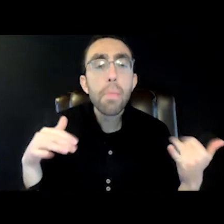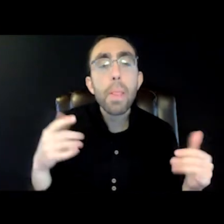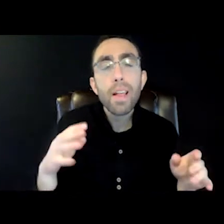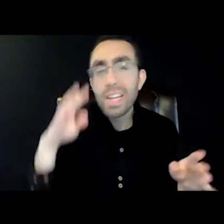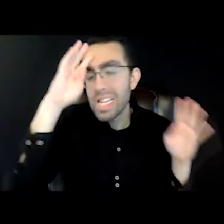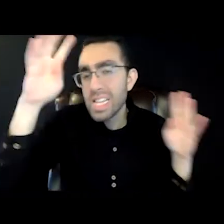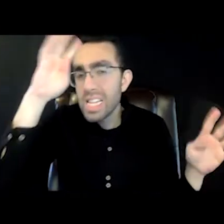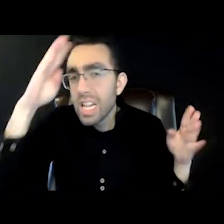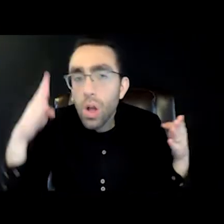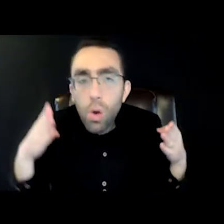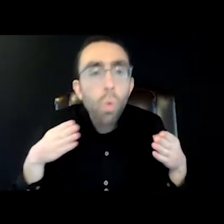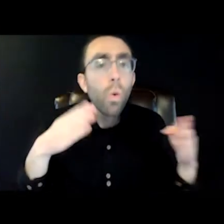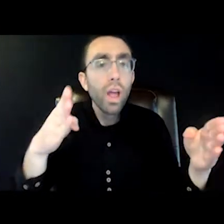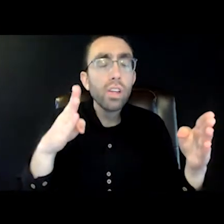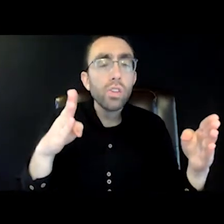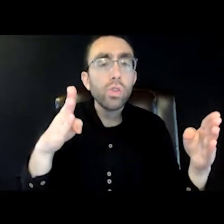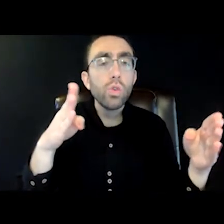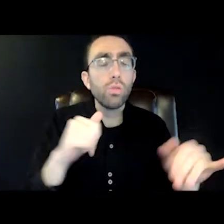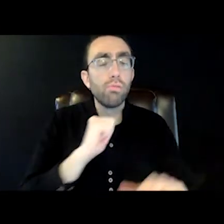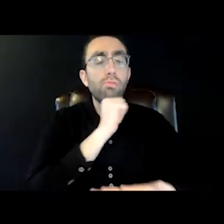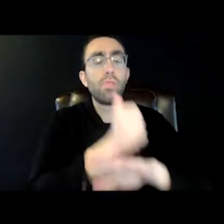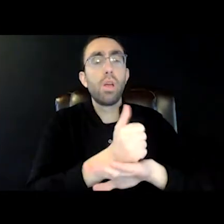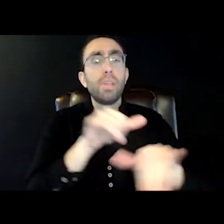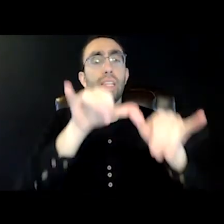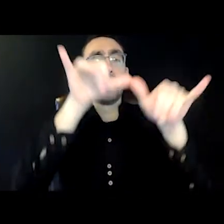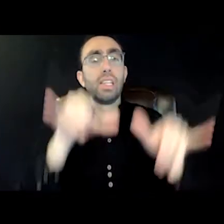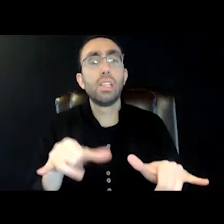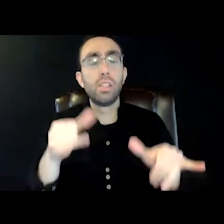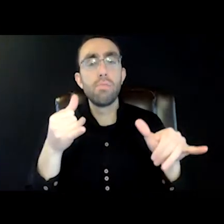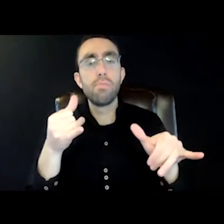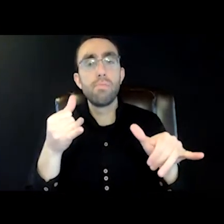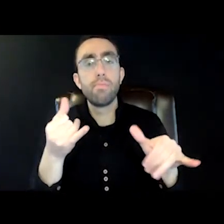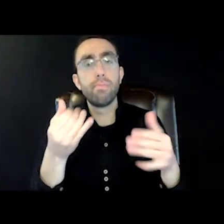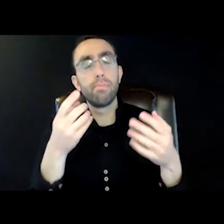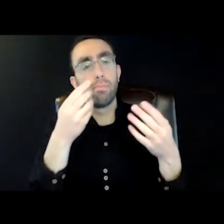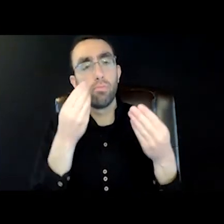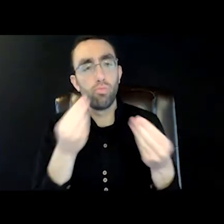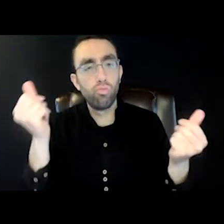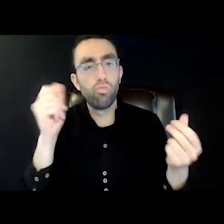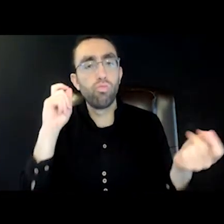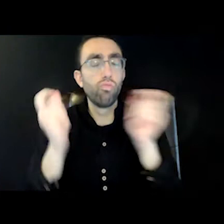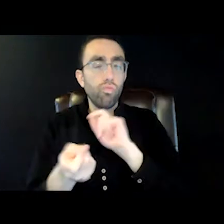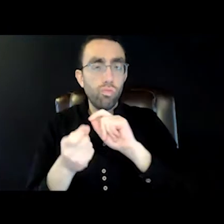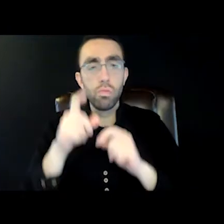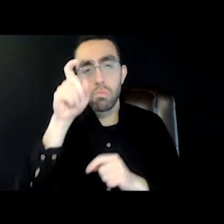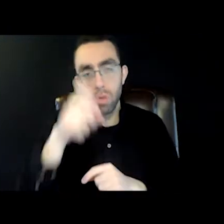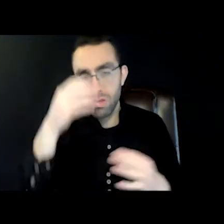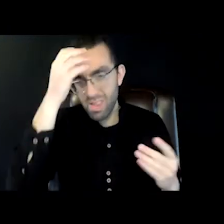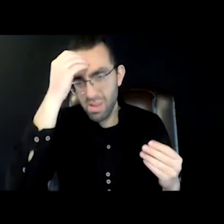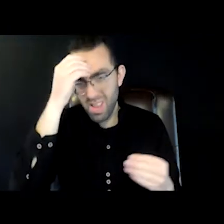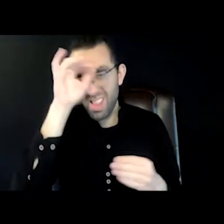systemic solutions in place-based ways is really important.